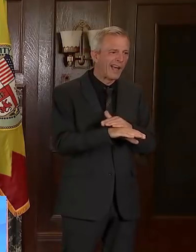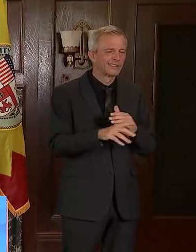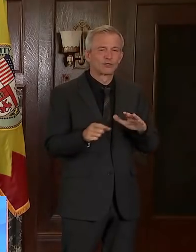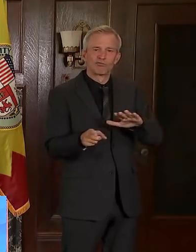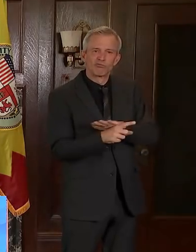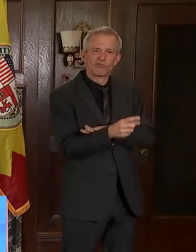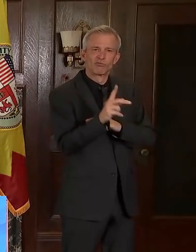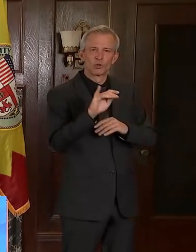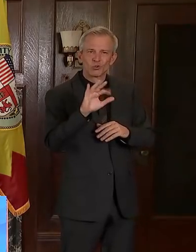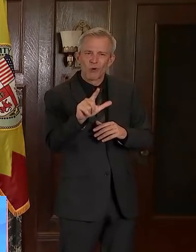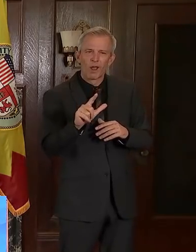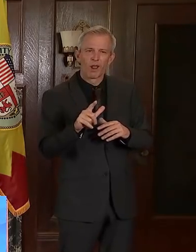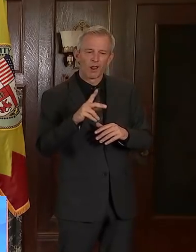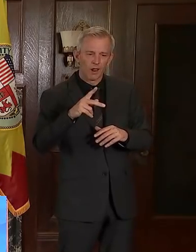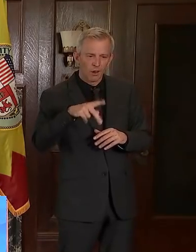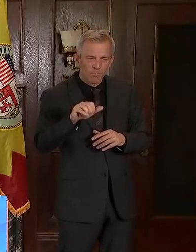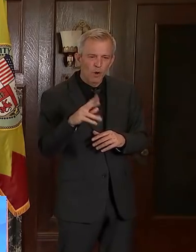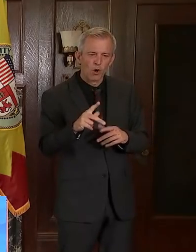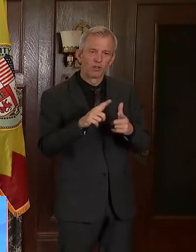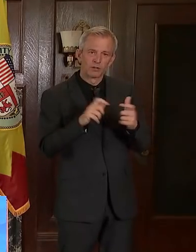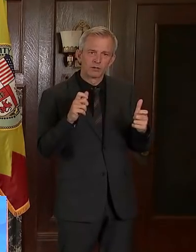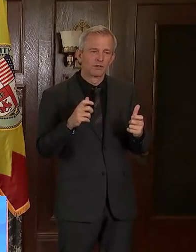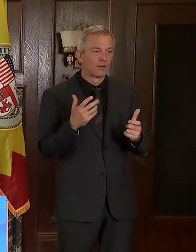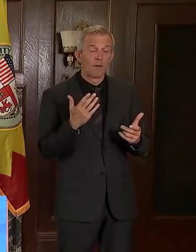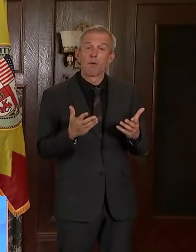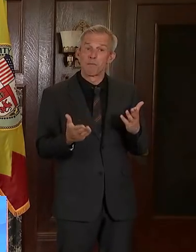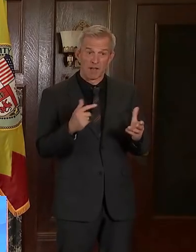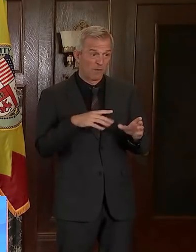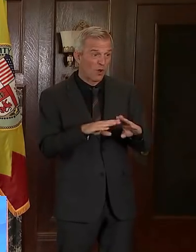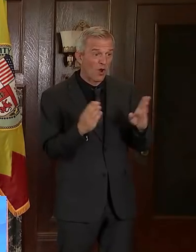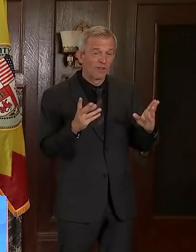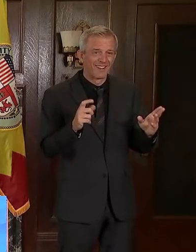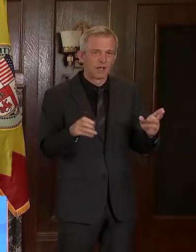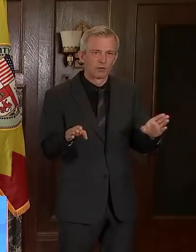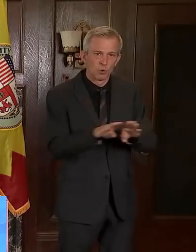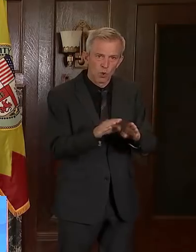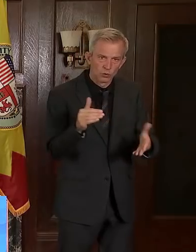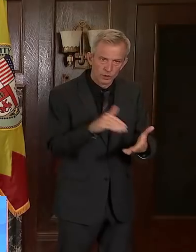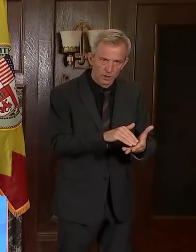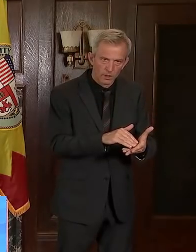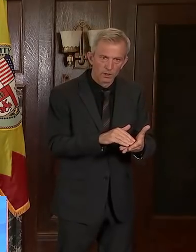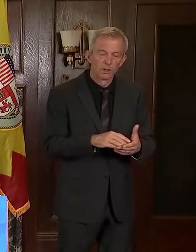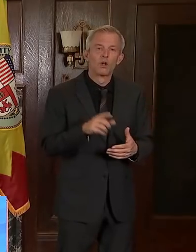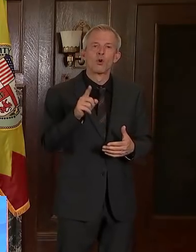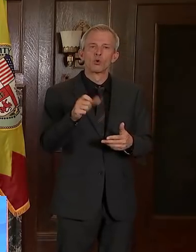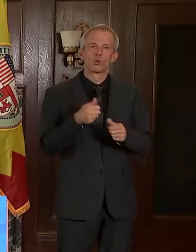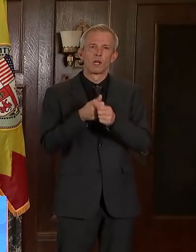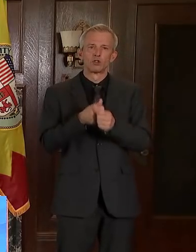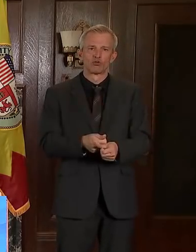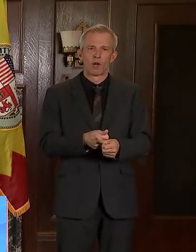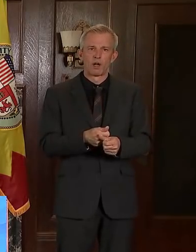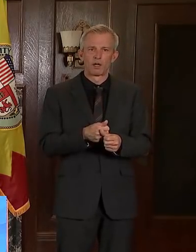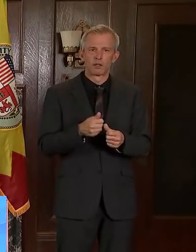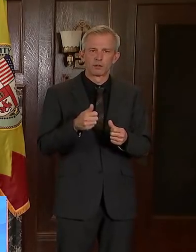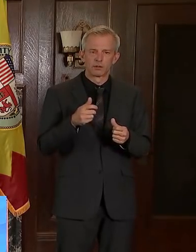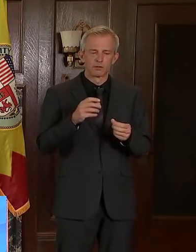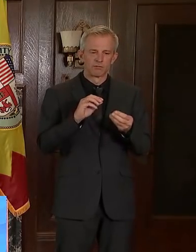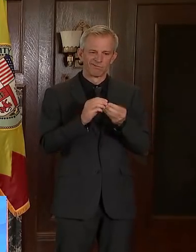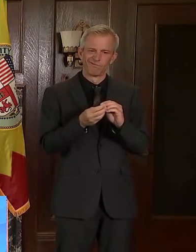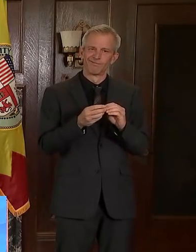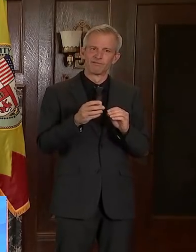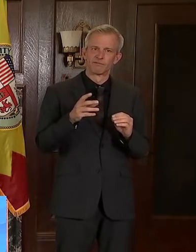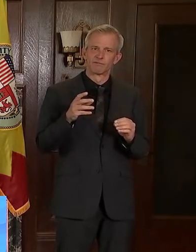tightened up or restricted. You'll be able to track the status of these indicators as quickly as we do. That's been my promise to you from the